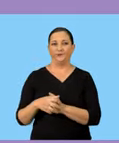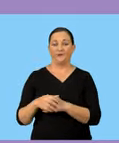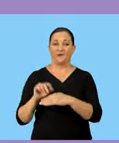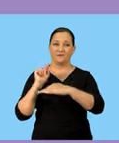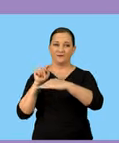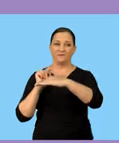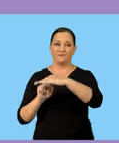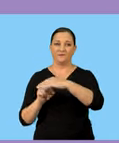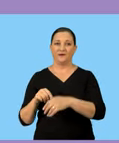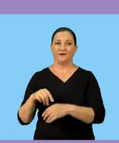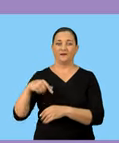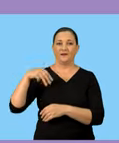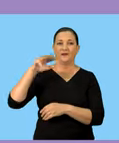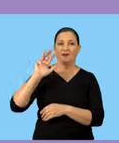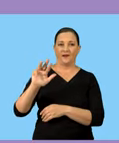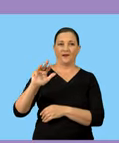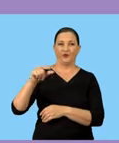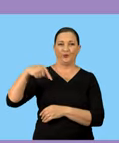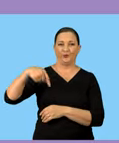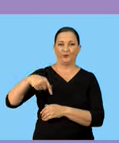plus 99q